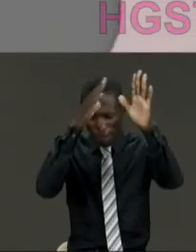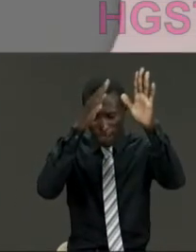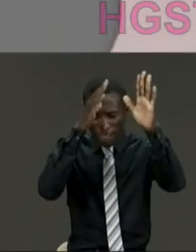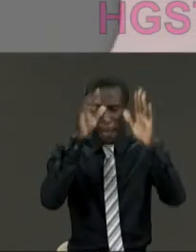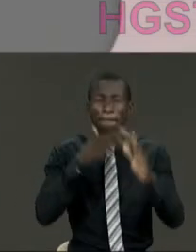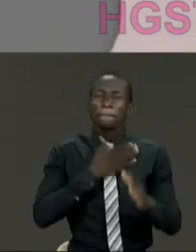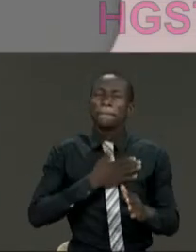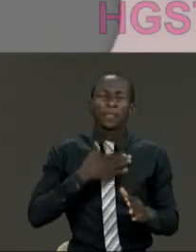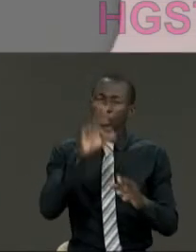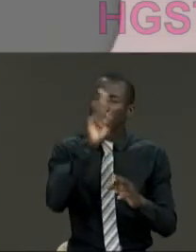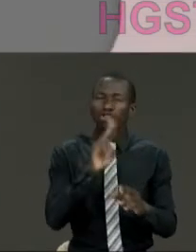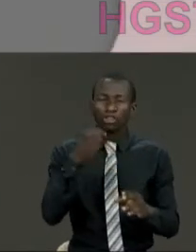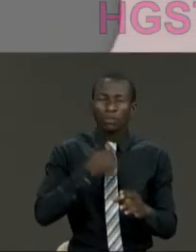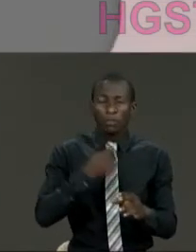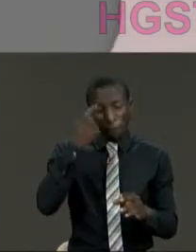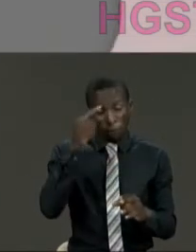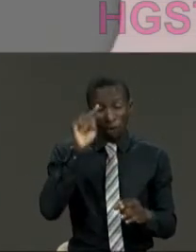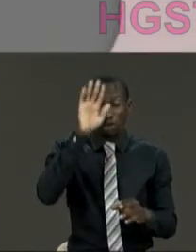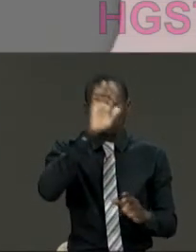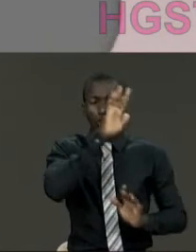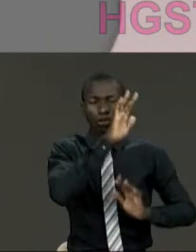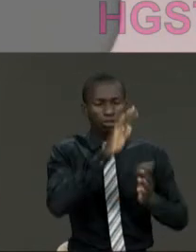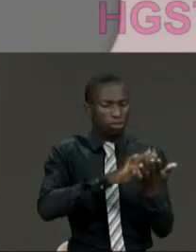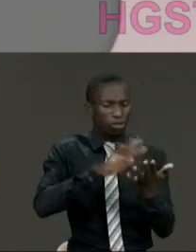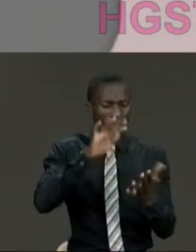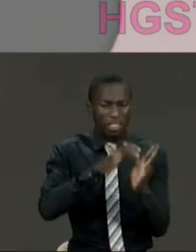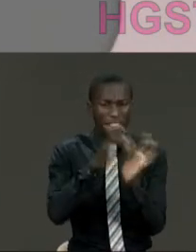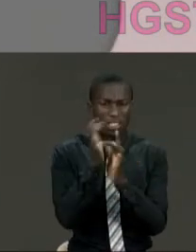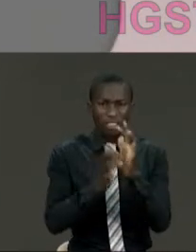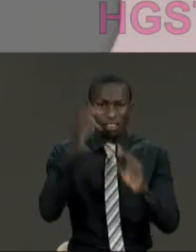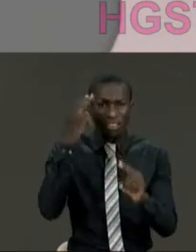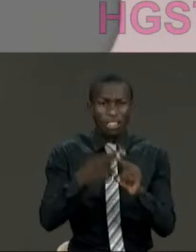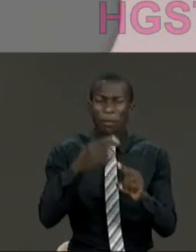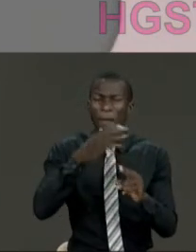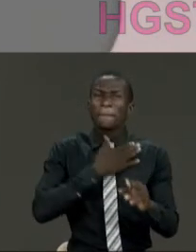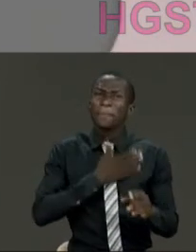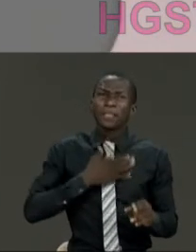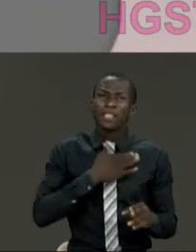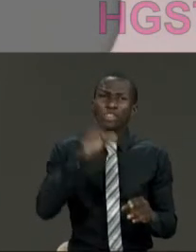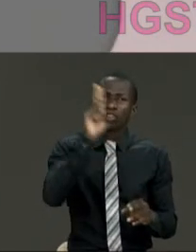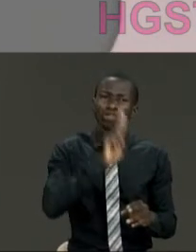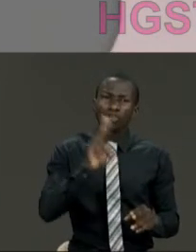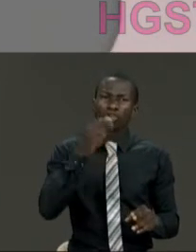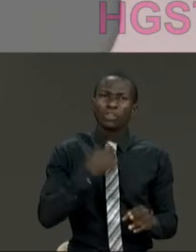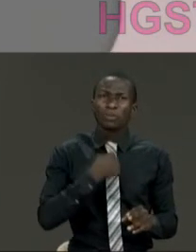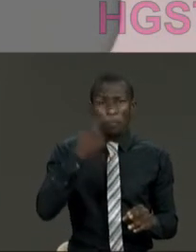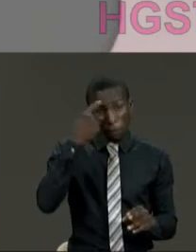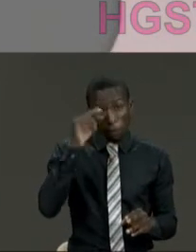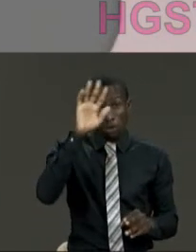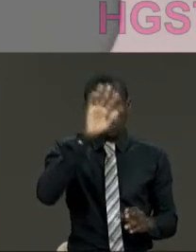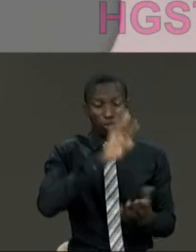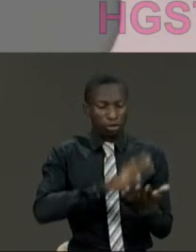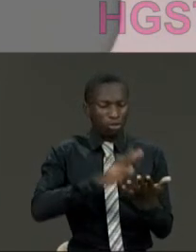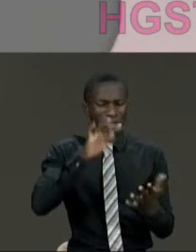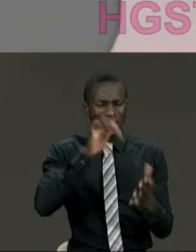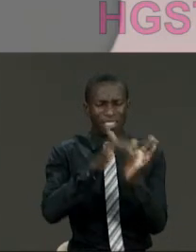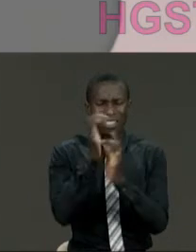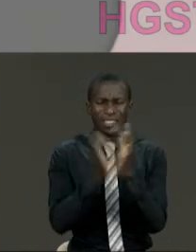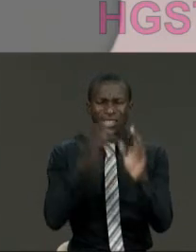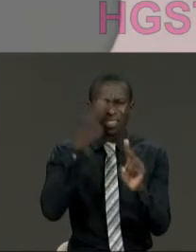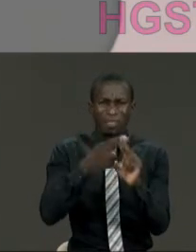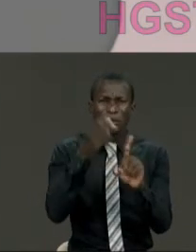your glory. Father, use me for your glory in the name of Jesus. Use me for your glory. Uphold me and use me for your